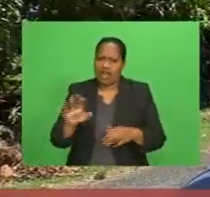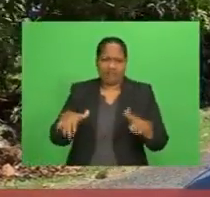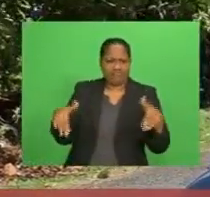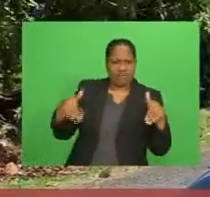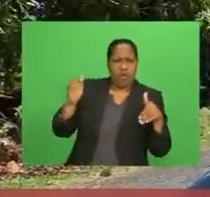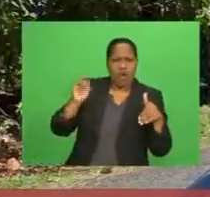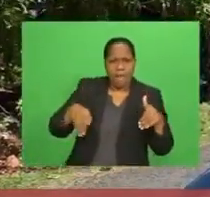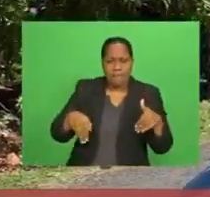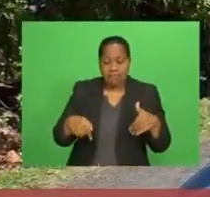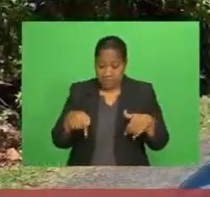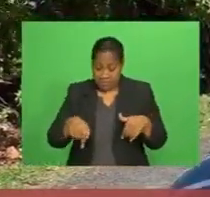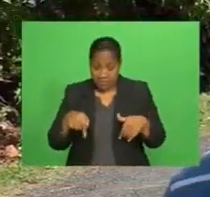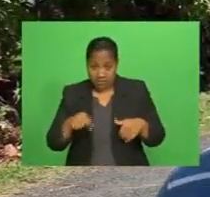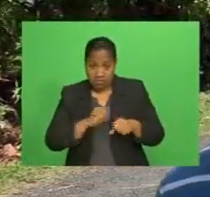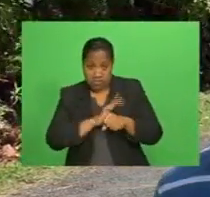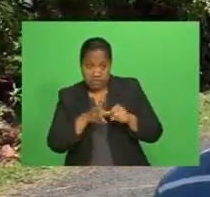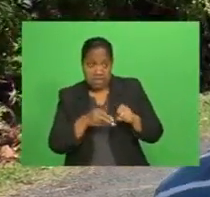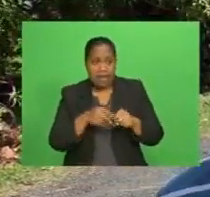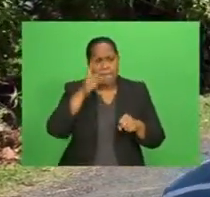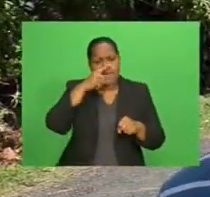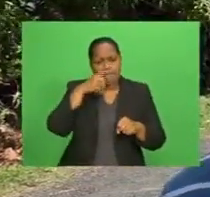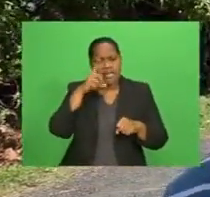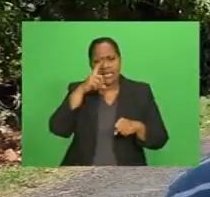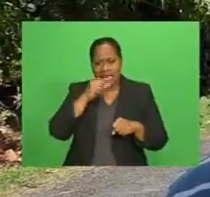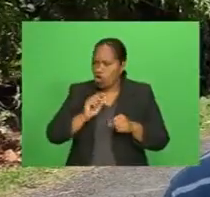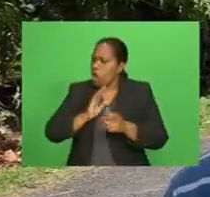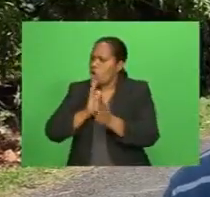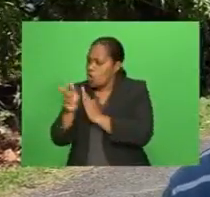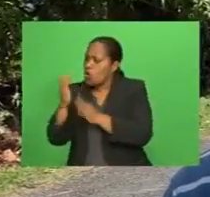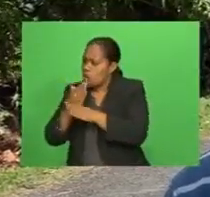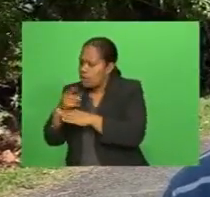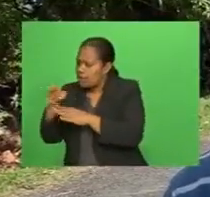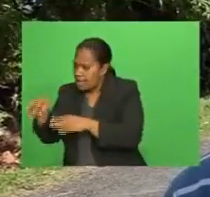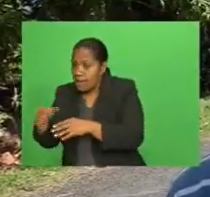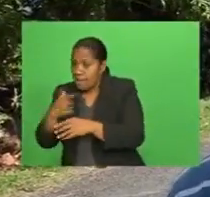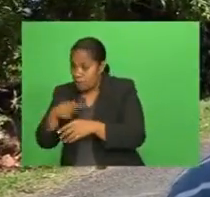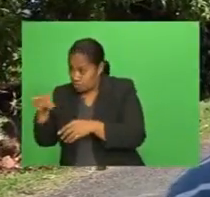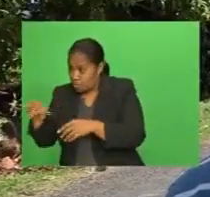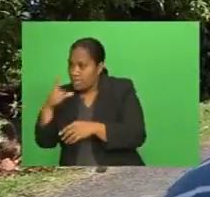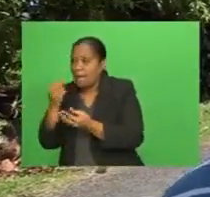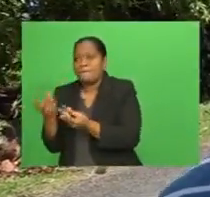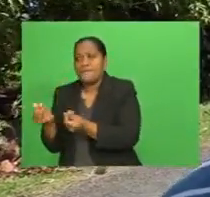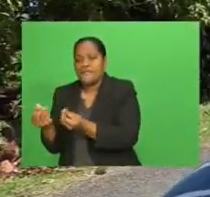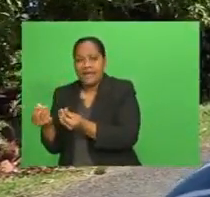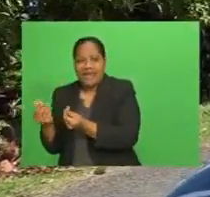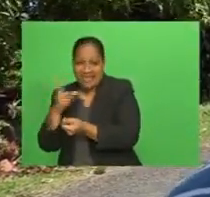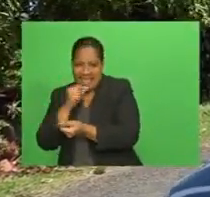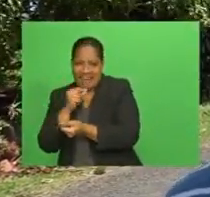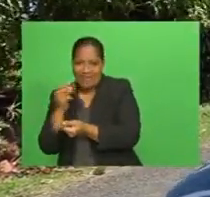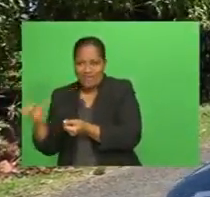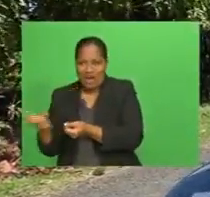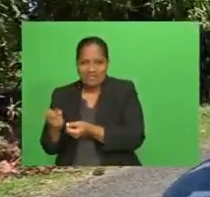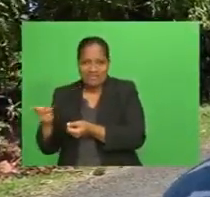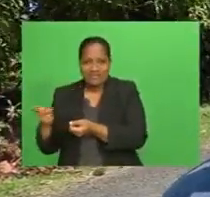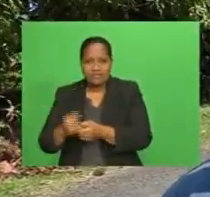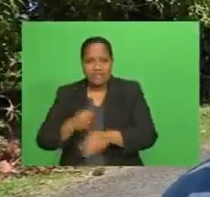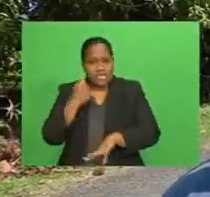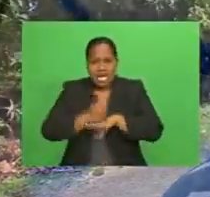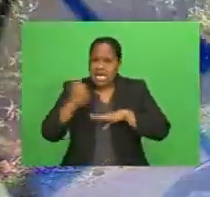COVID-19 because people can take some money from sugarcane. Government every time can't